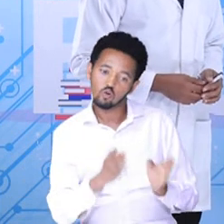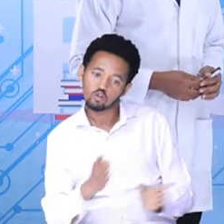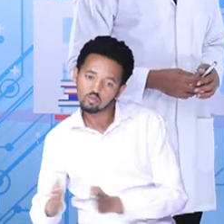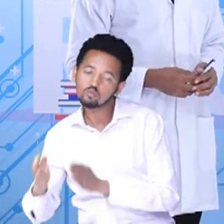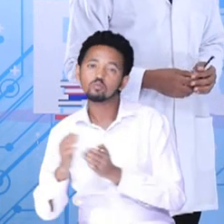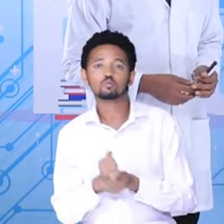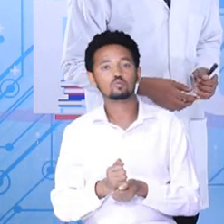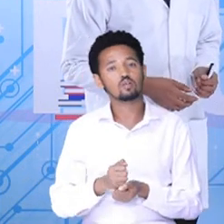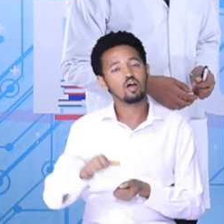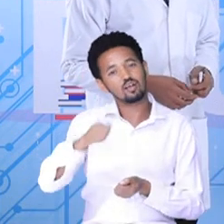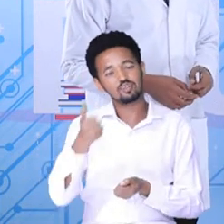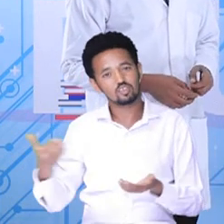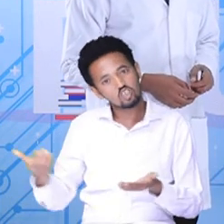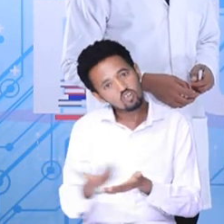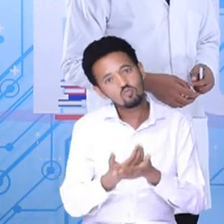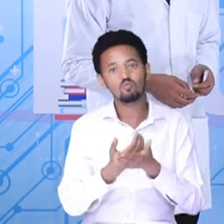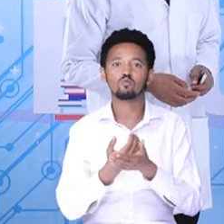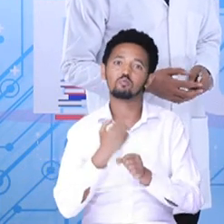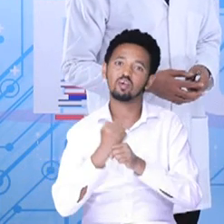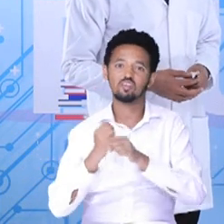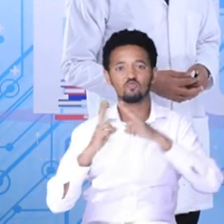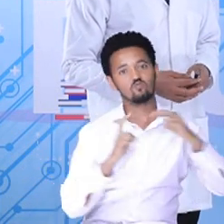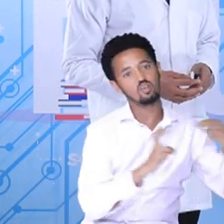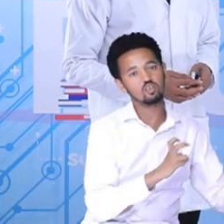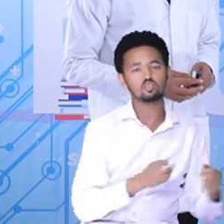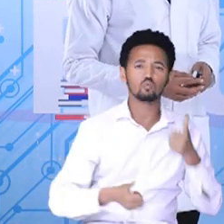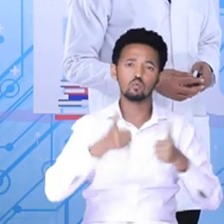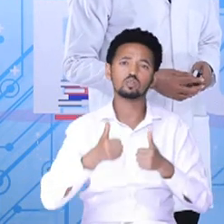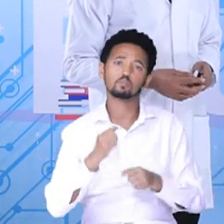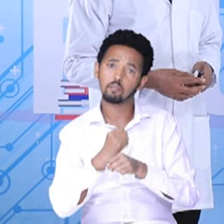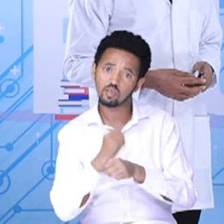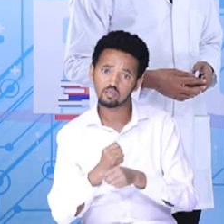settle on another new villages, which make the peoples